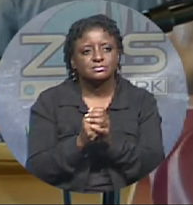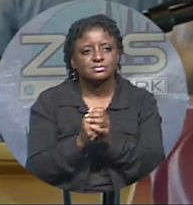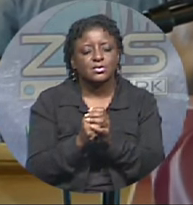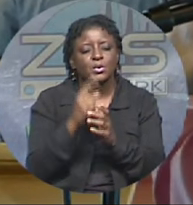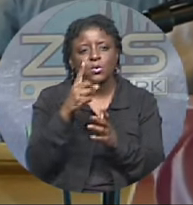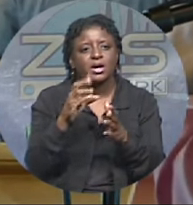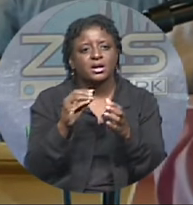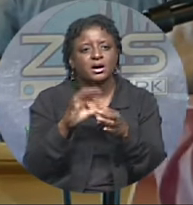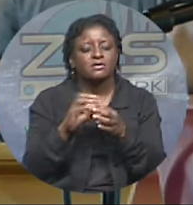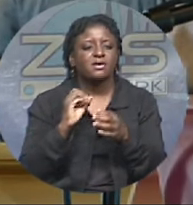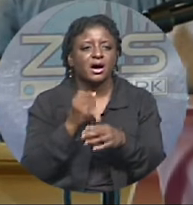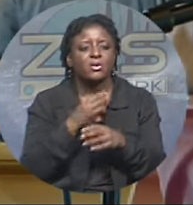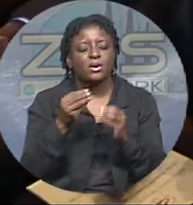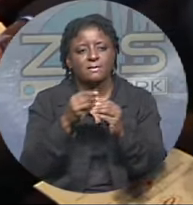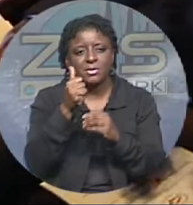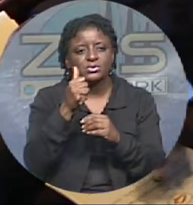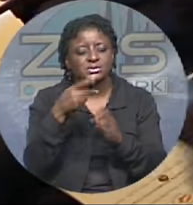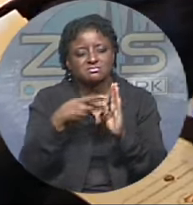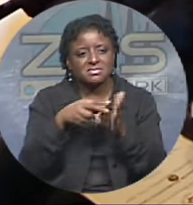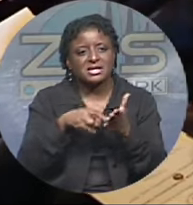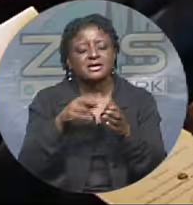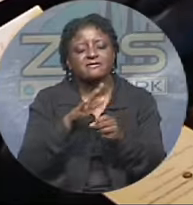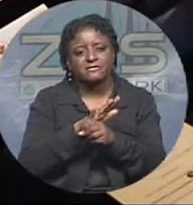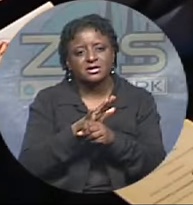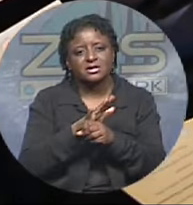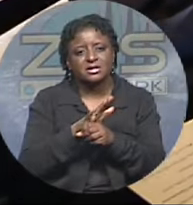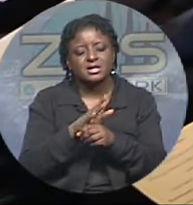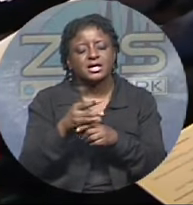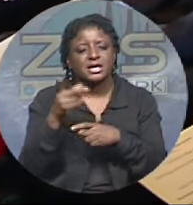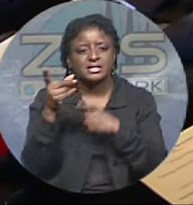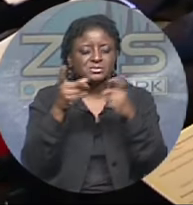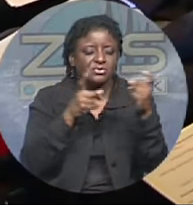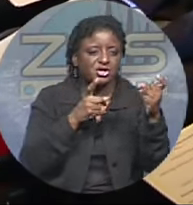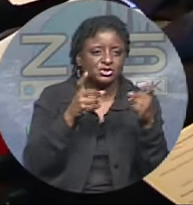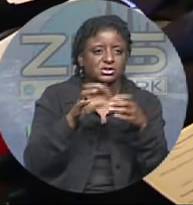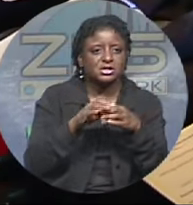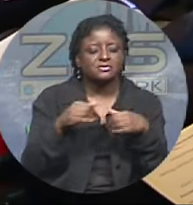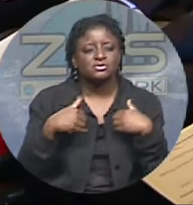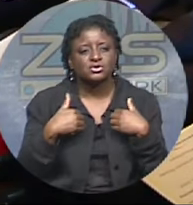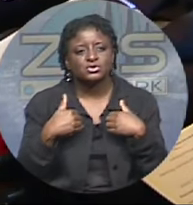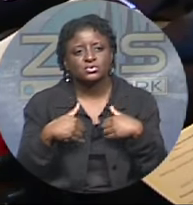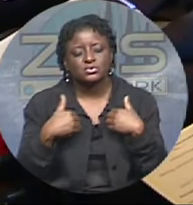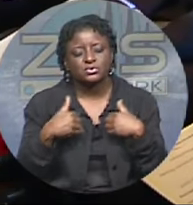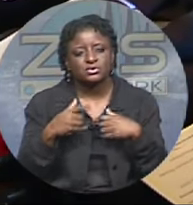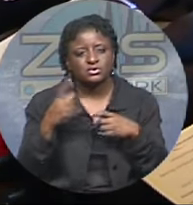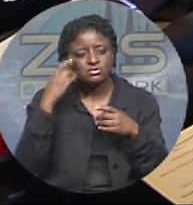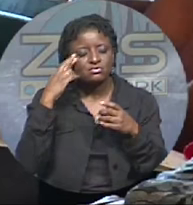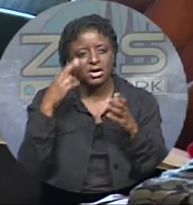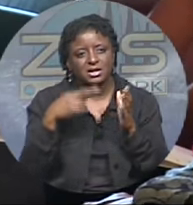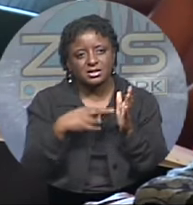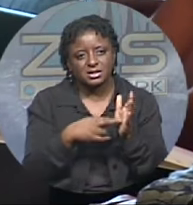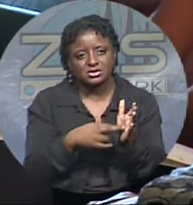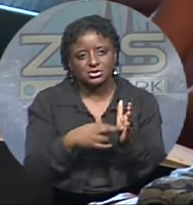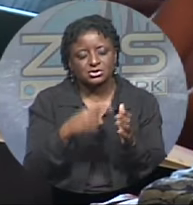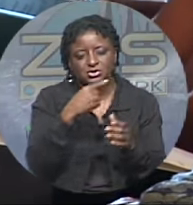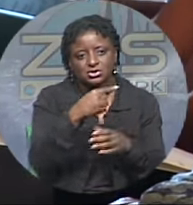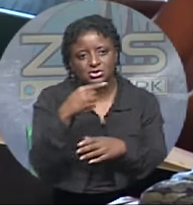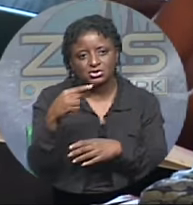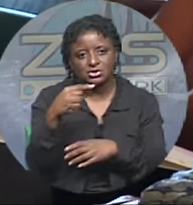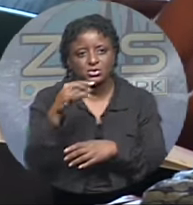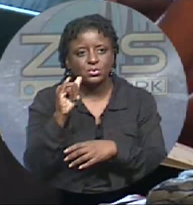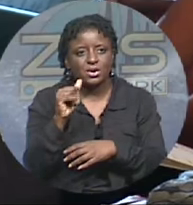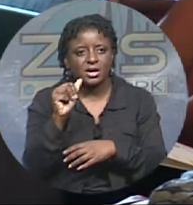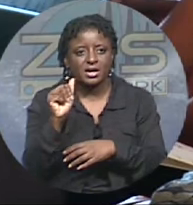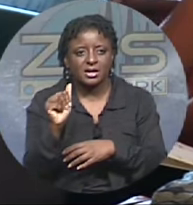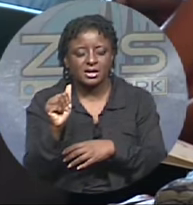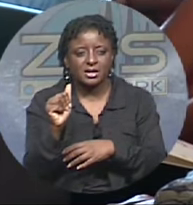expressions of youth recognition. Considering all the efforts and resources that the GGYA and all of